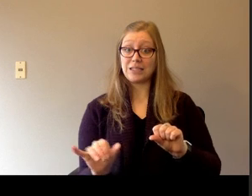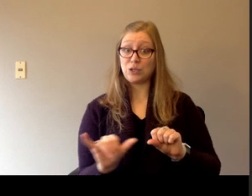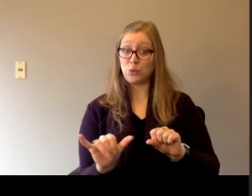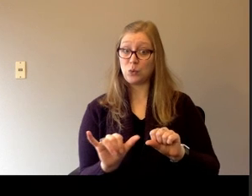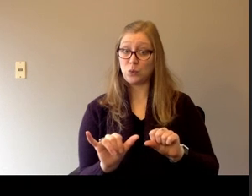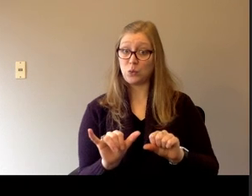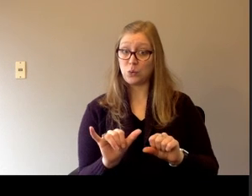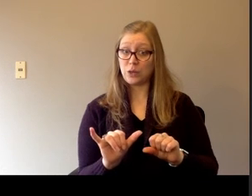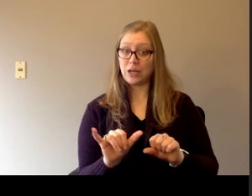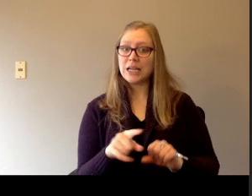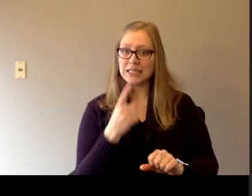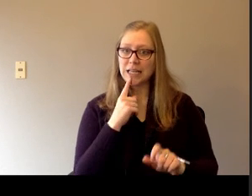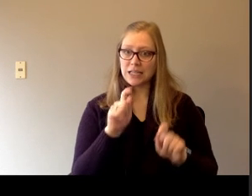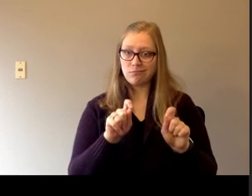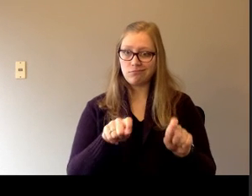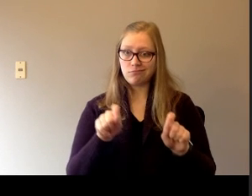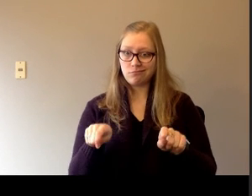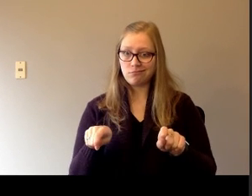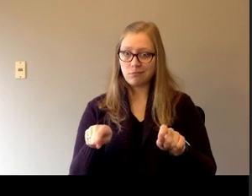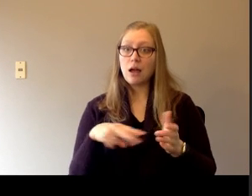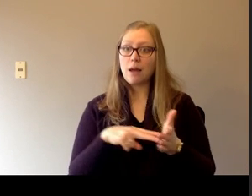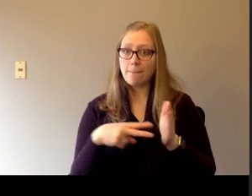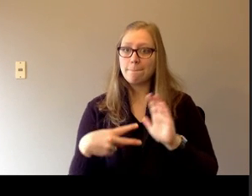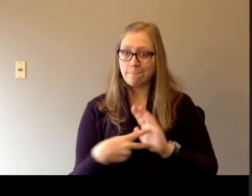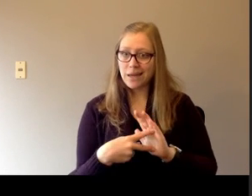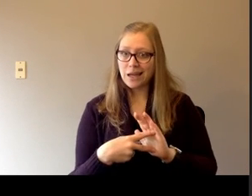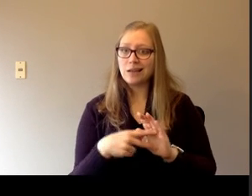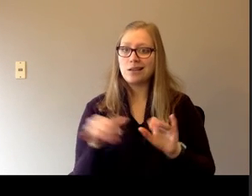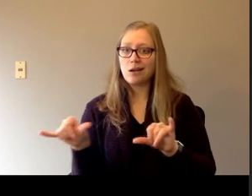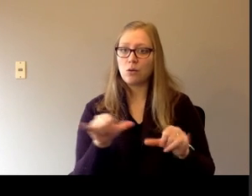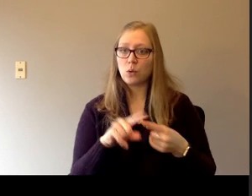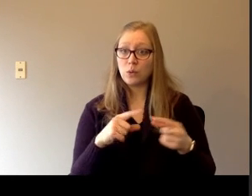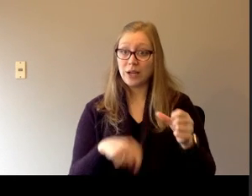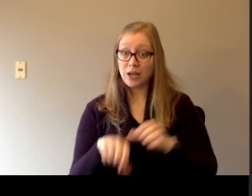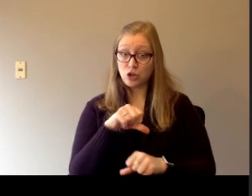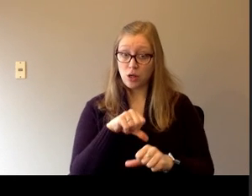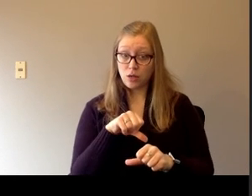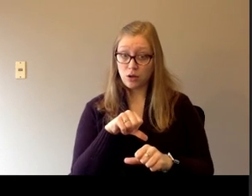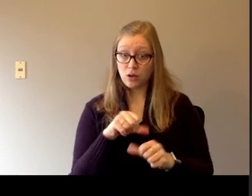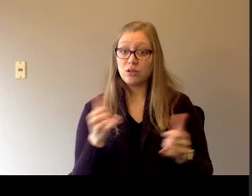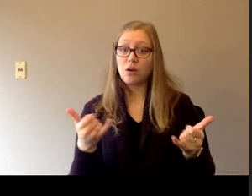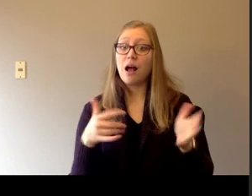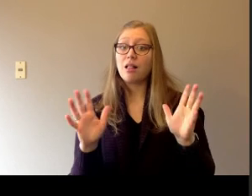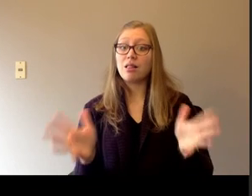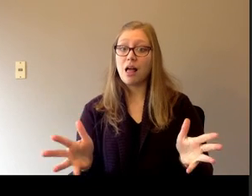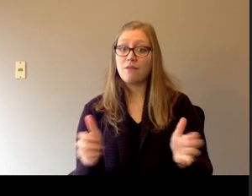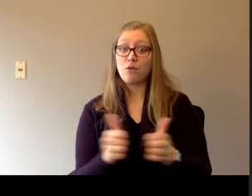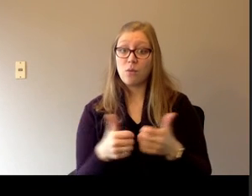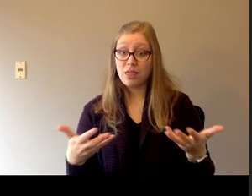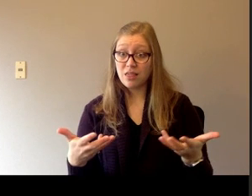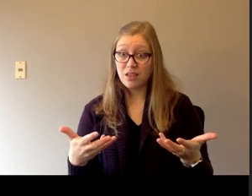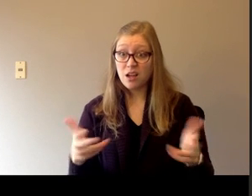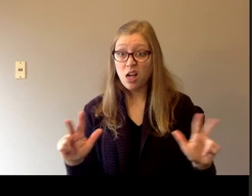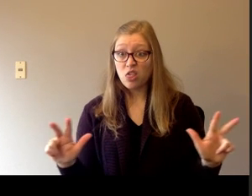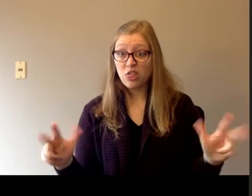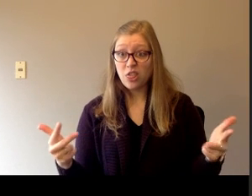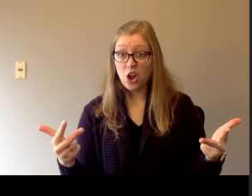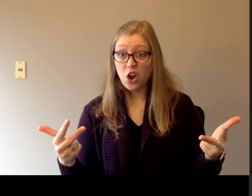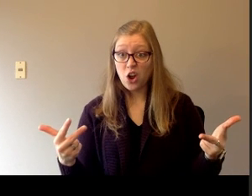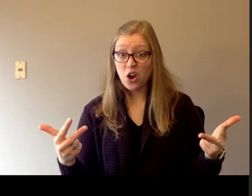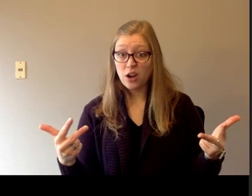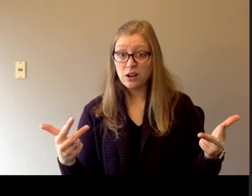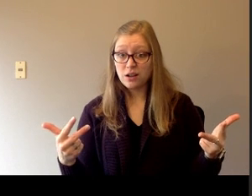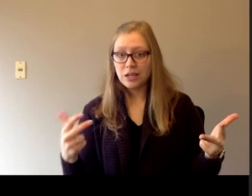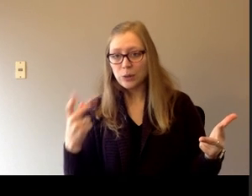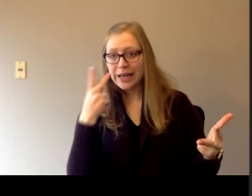congruent to each other. They have the same measure. And when I'm done, what I'm going to be left with is the third angle. And there it is,